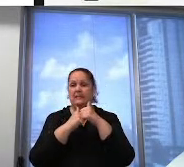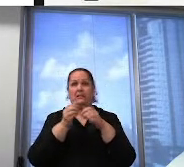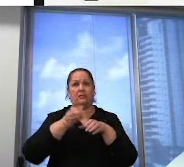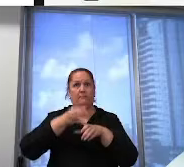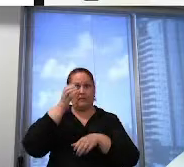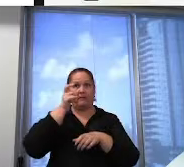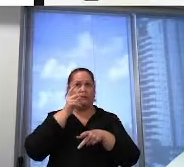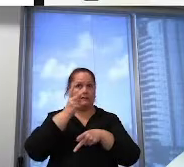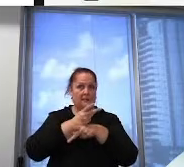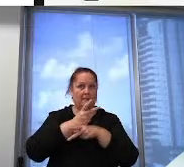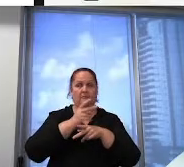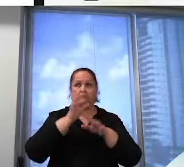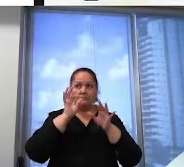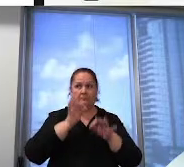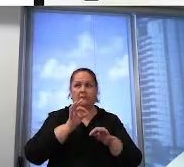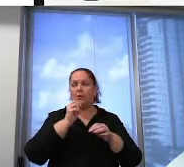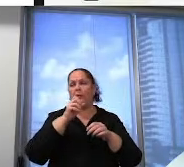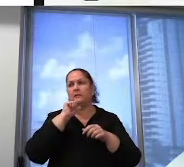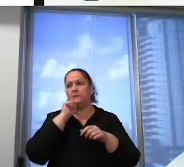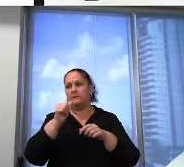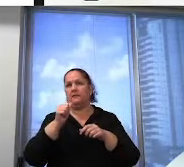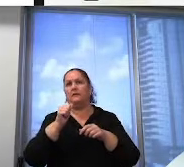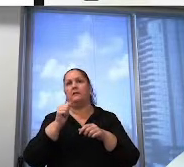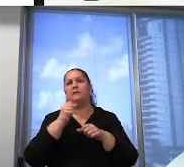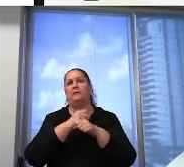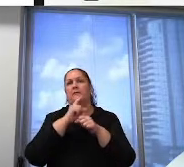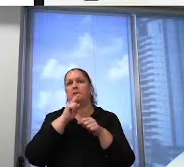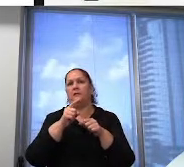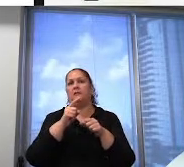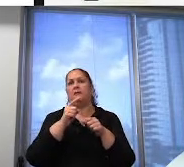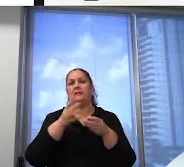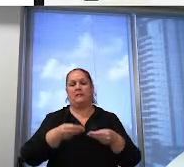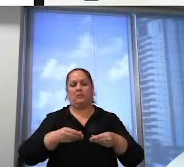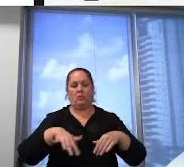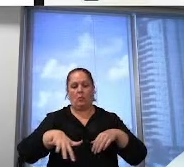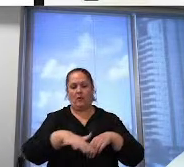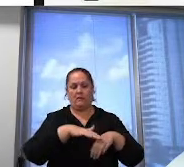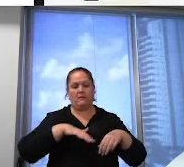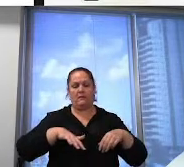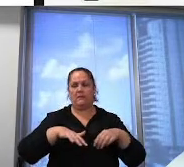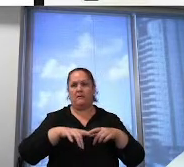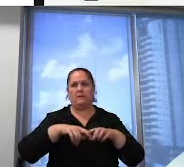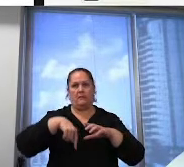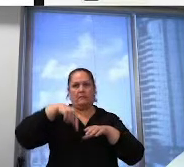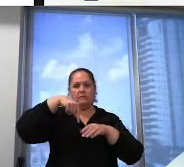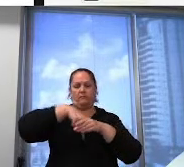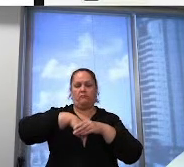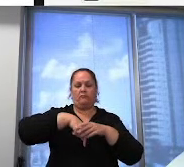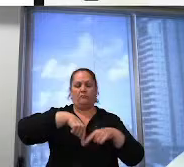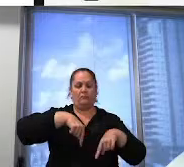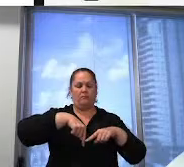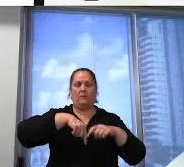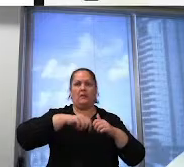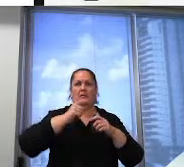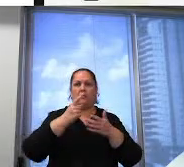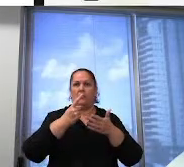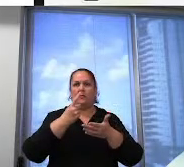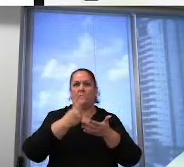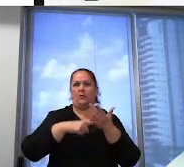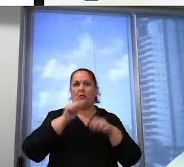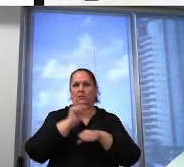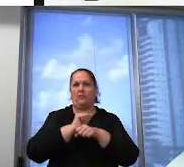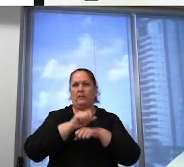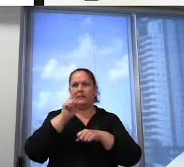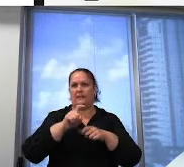that the structural integrity is maintained. We also need to ensure the soil and the conditions where it's going to be built, what type of work needs